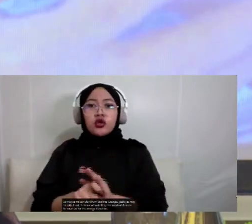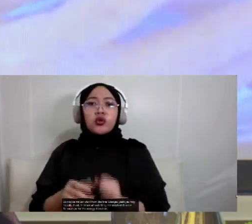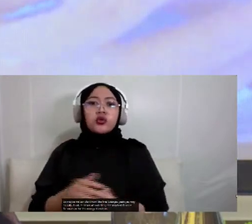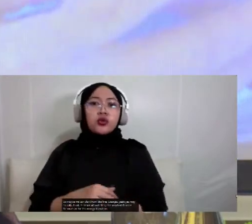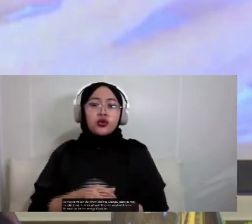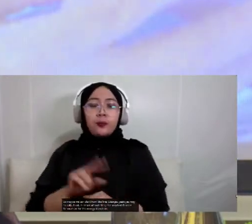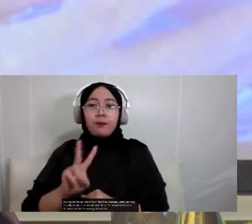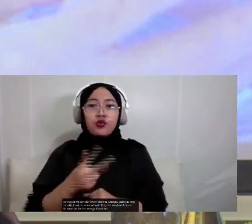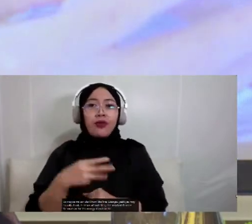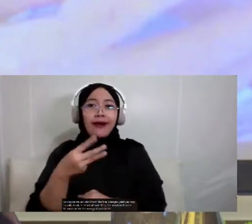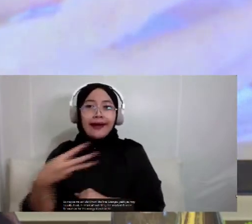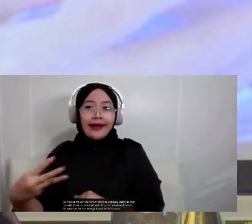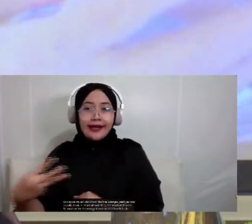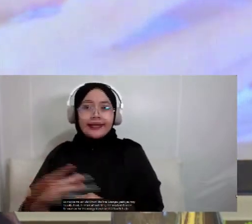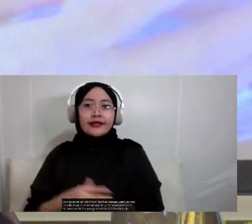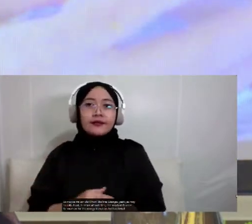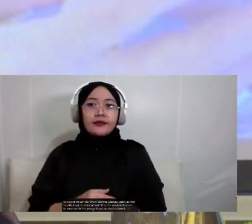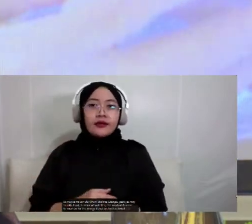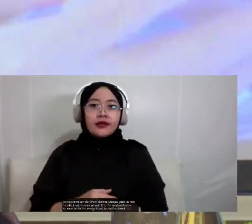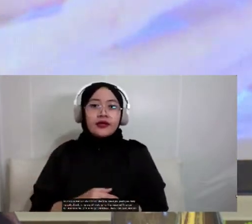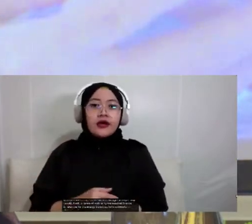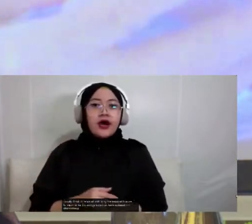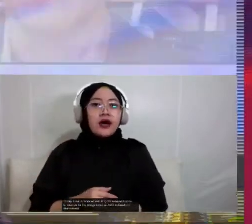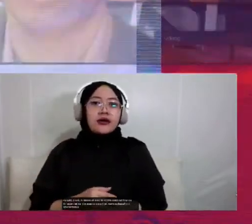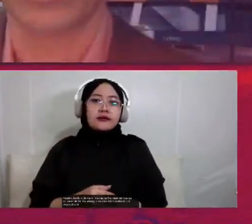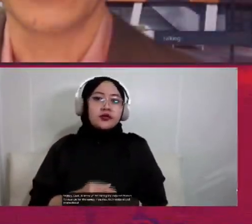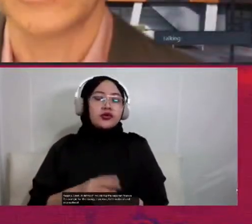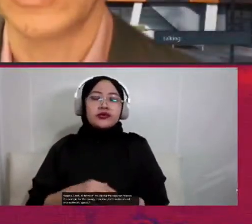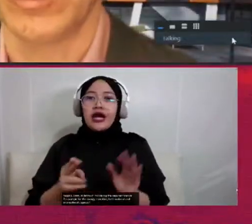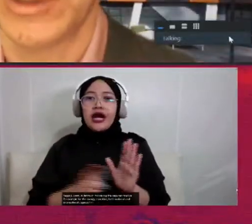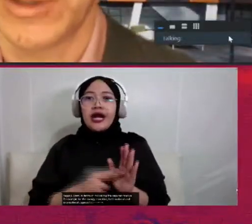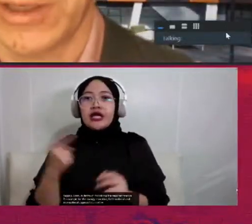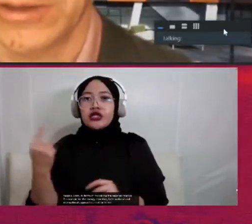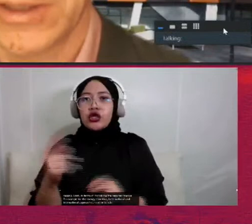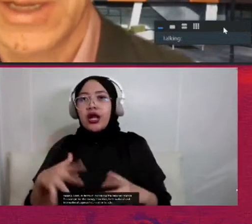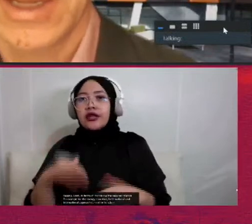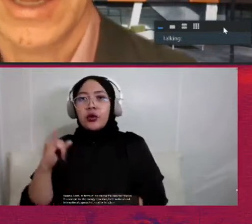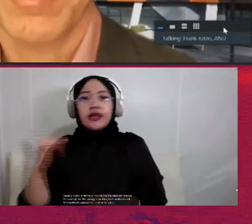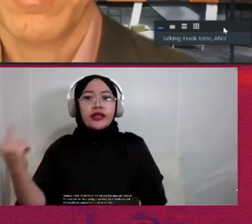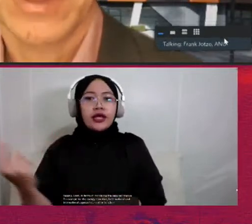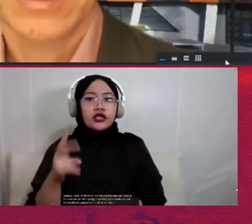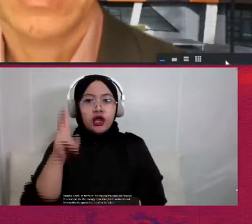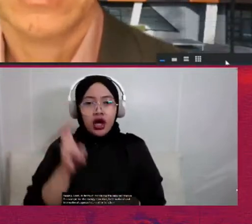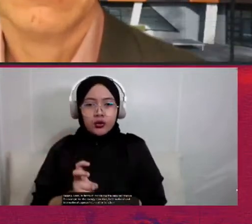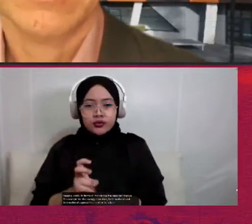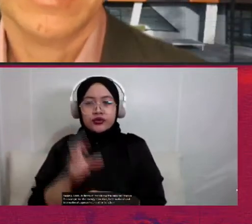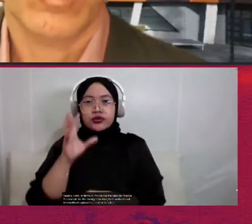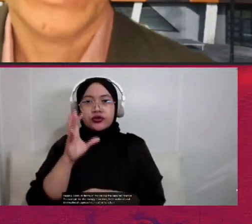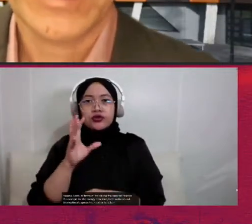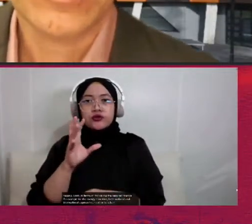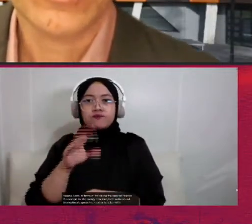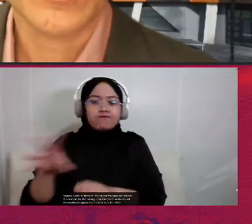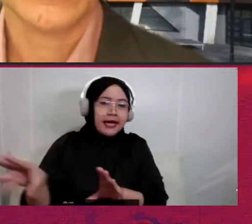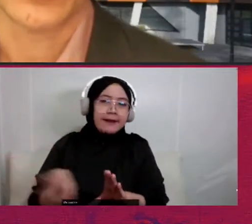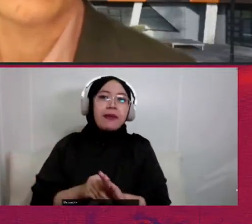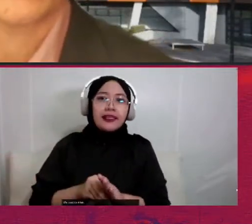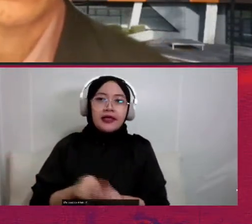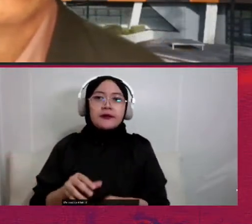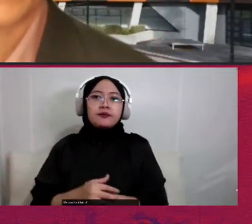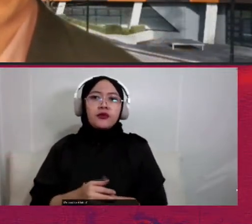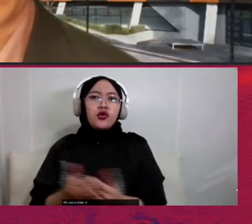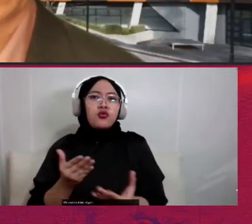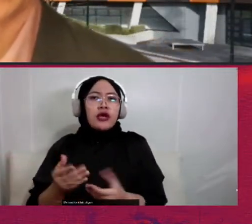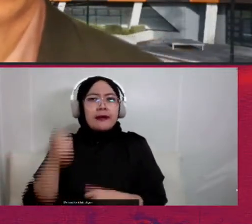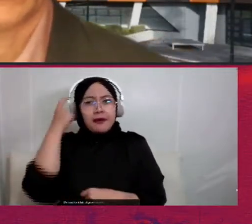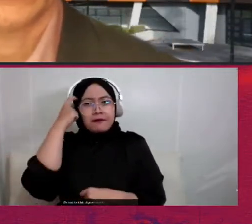transition, both national and international approaches need to be taken. We tend to think